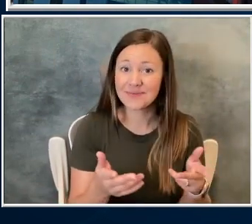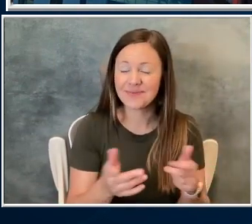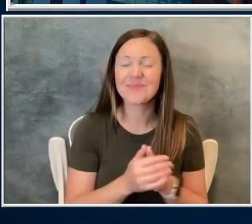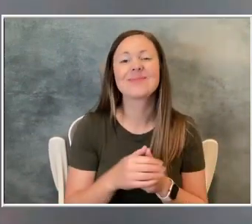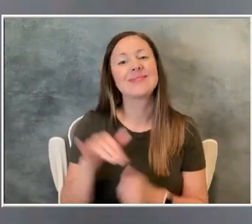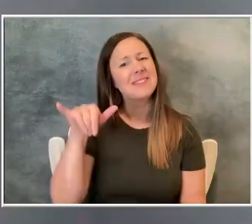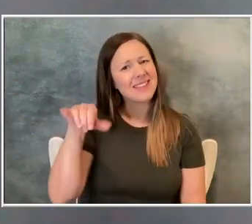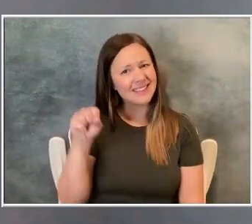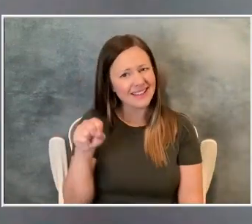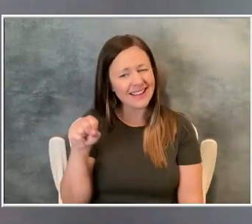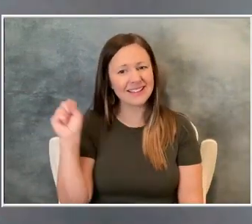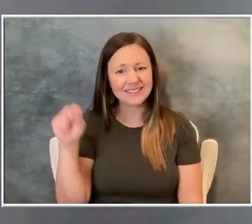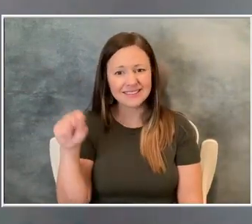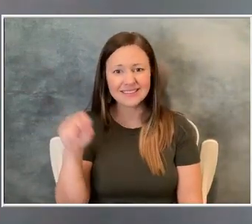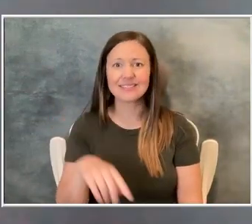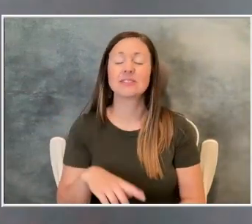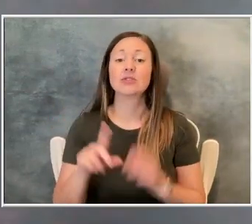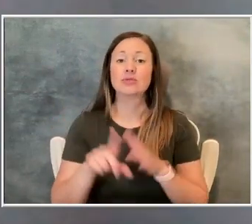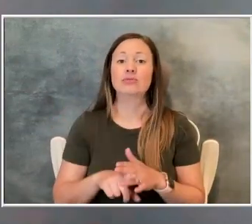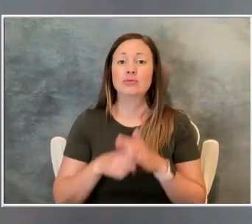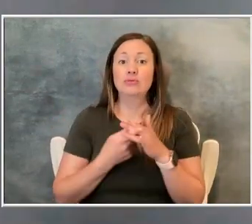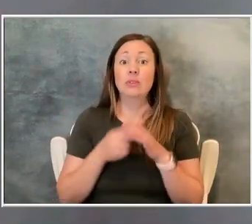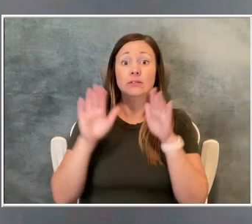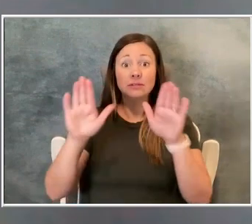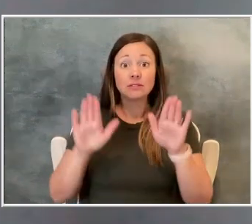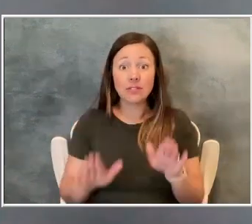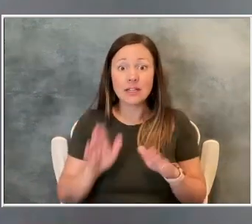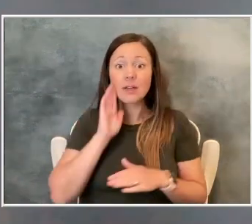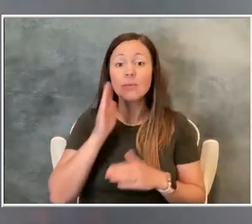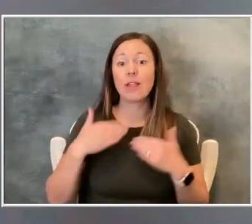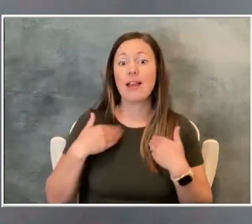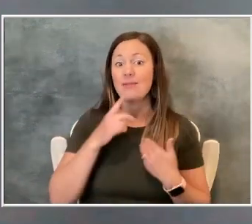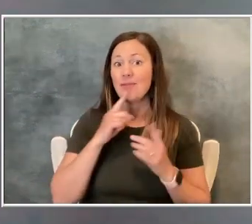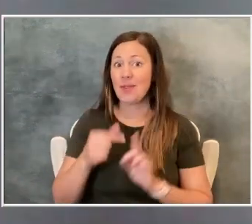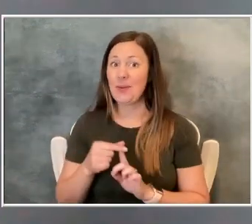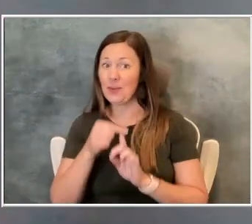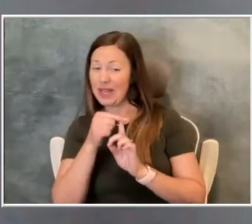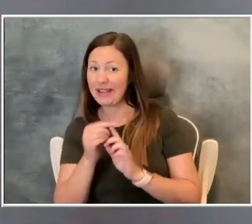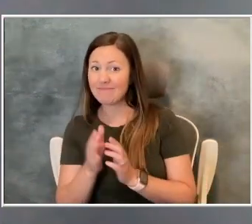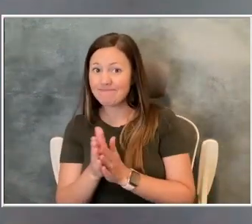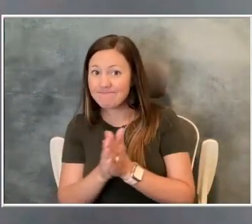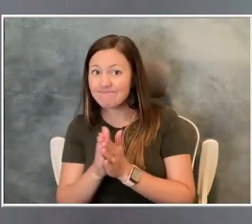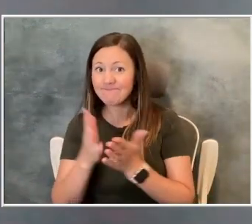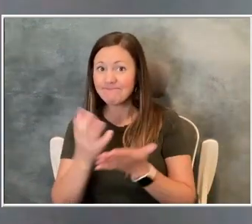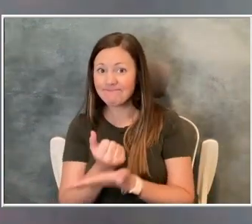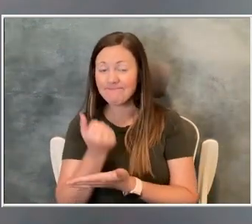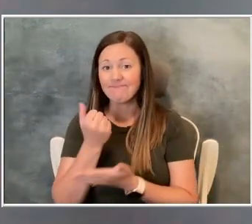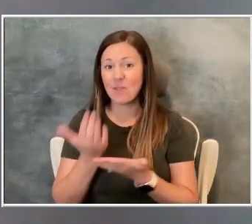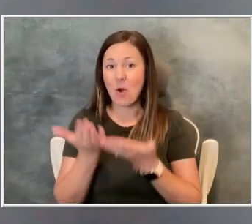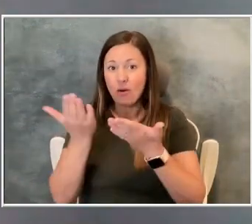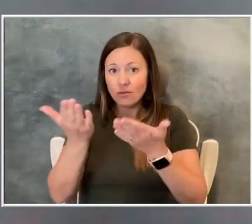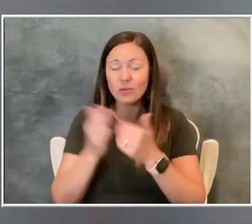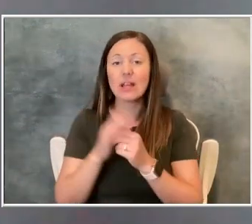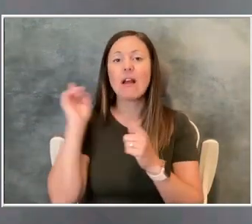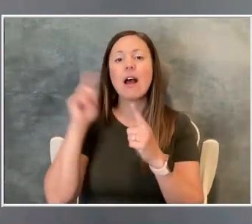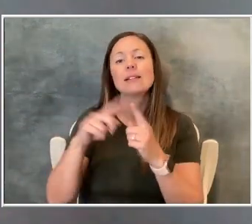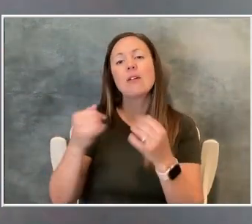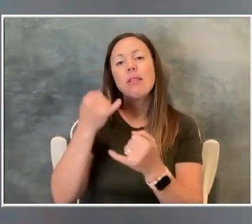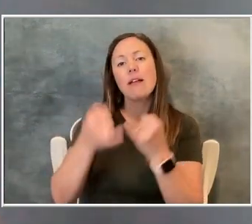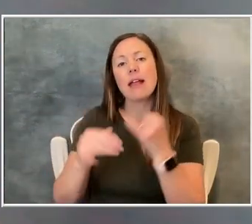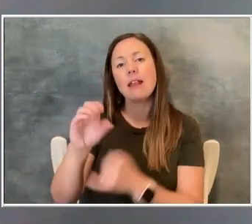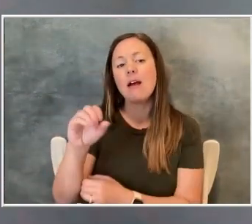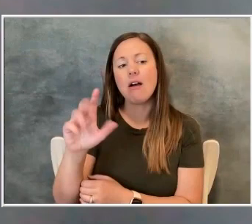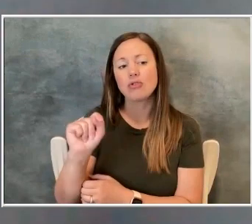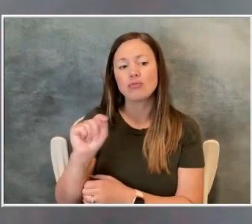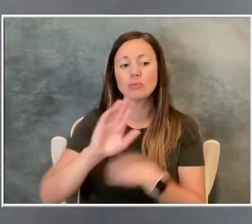Yes, absolutely. So starting this Sunday, we have a unique incentive that we're offering through the end of October.